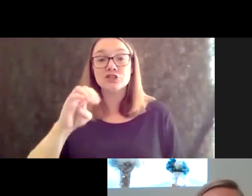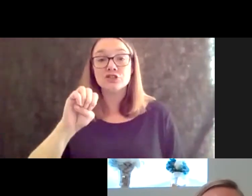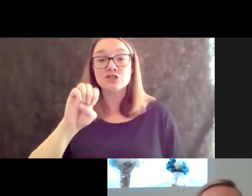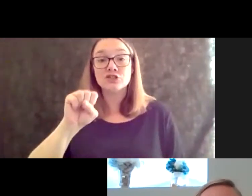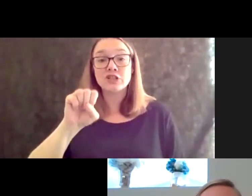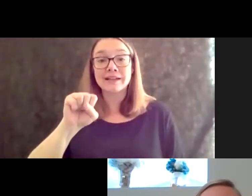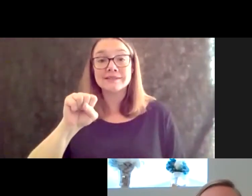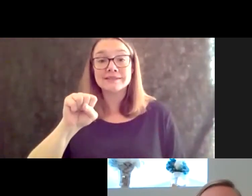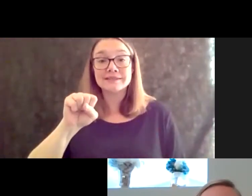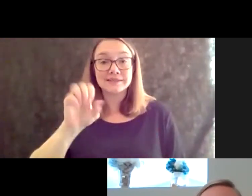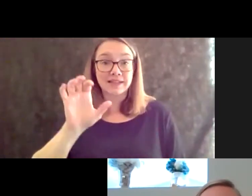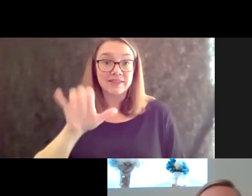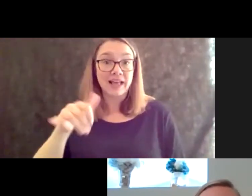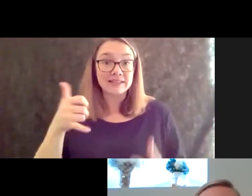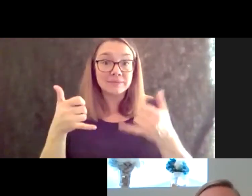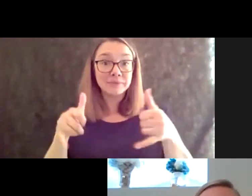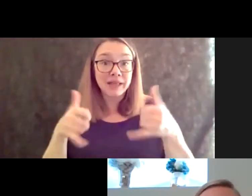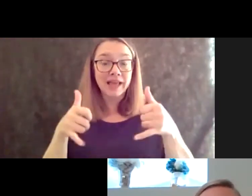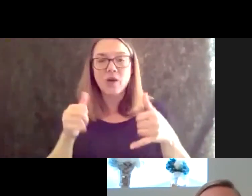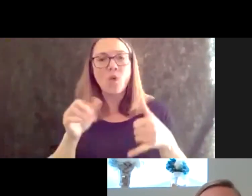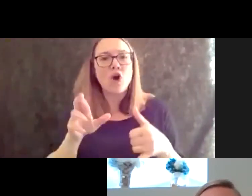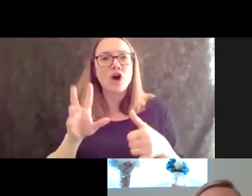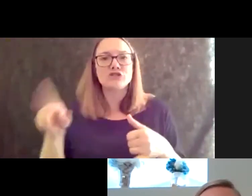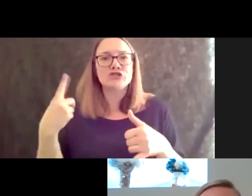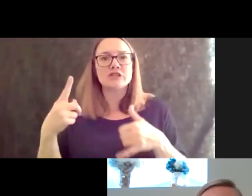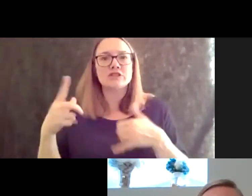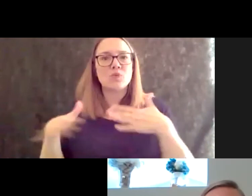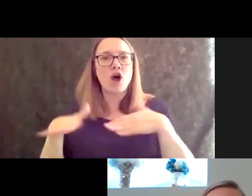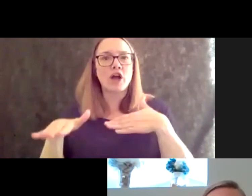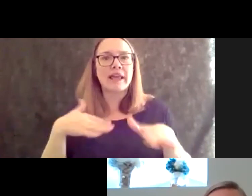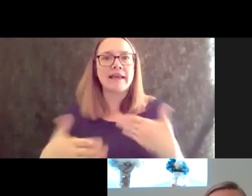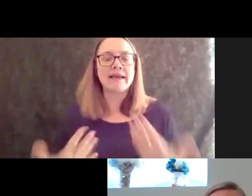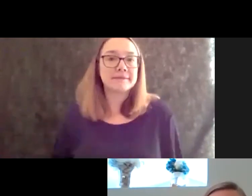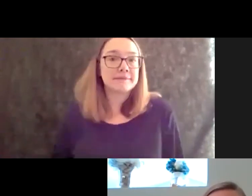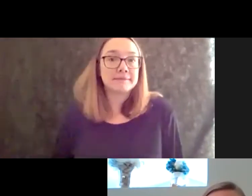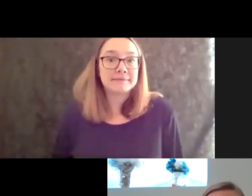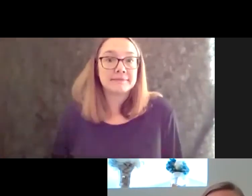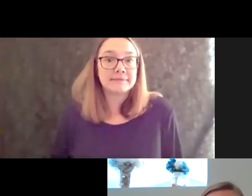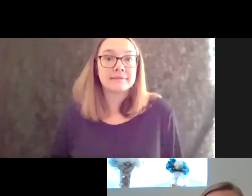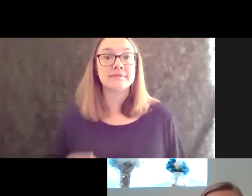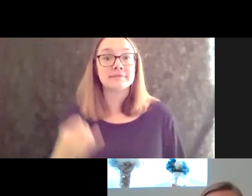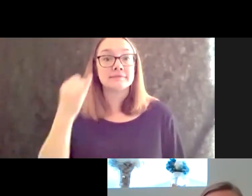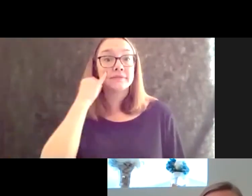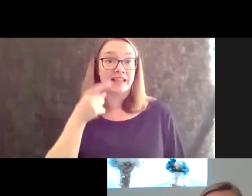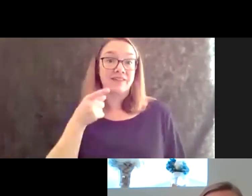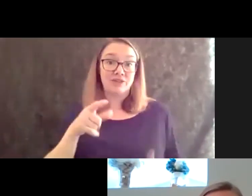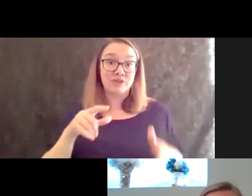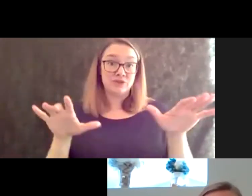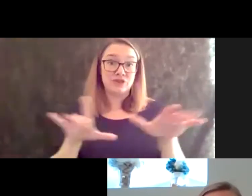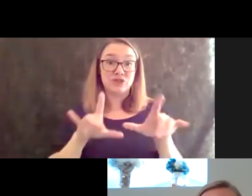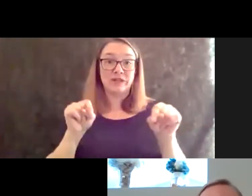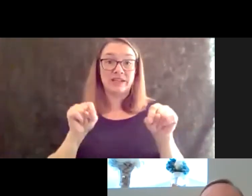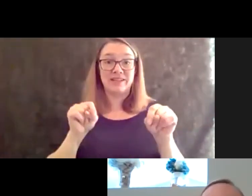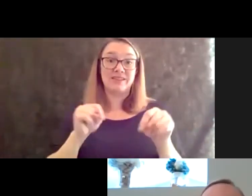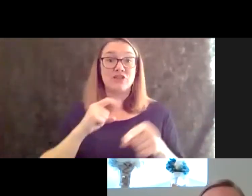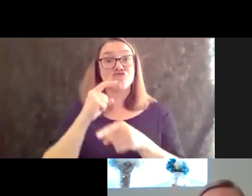What else? I mean, even walking could be a play, be a form of play if you do it the right way. You know what I